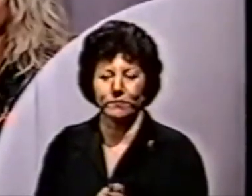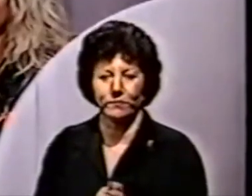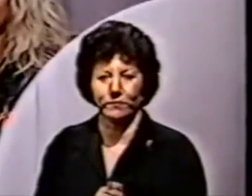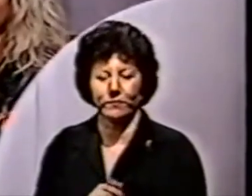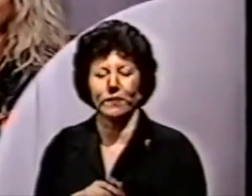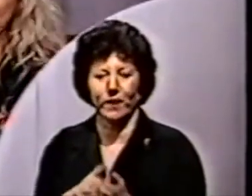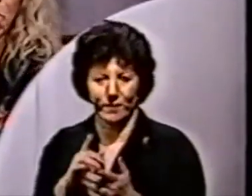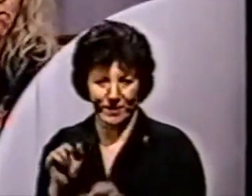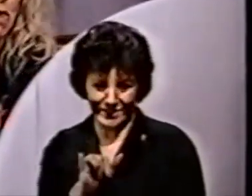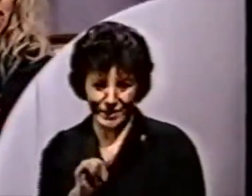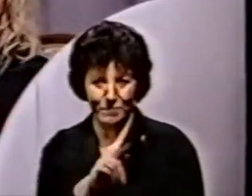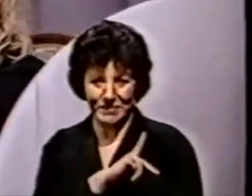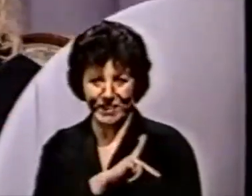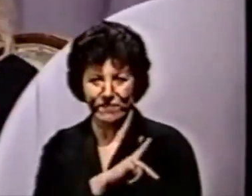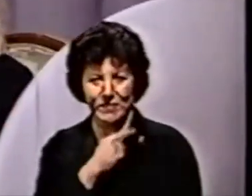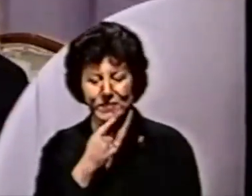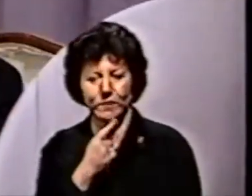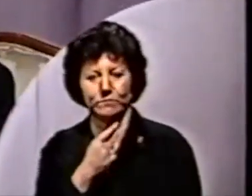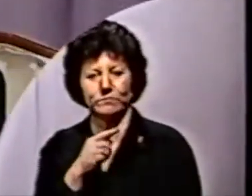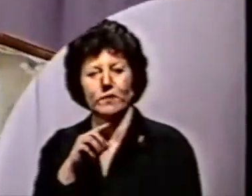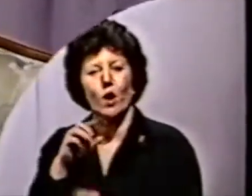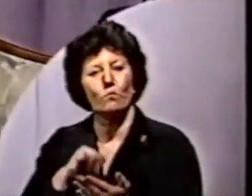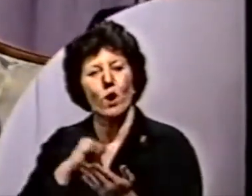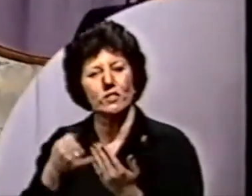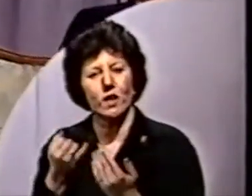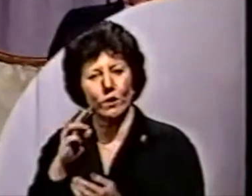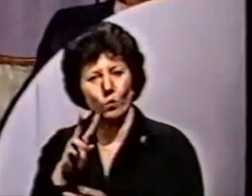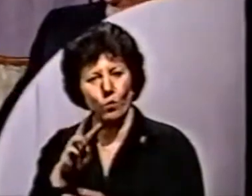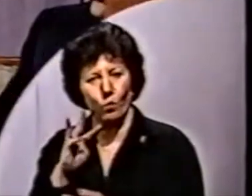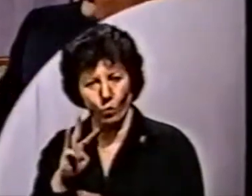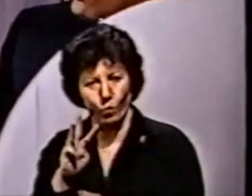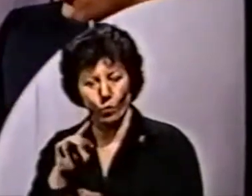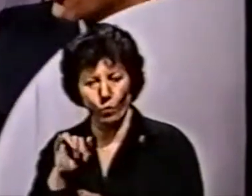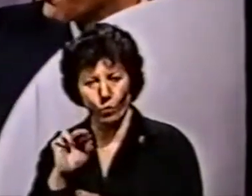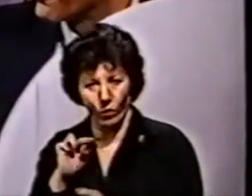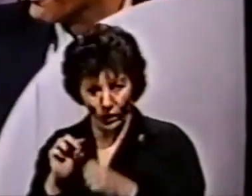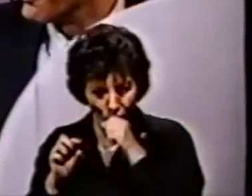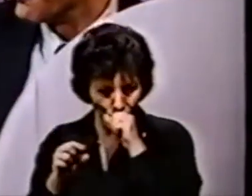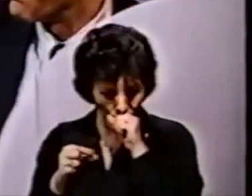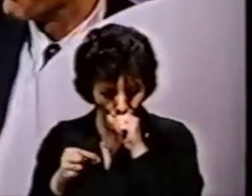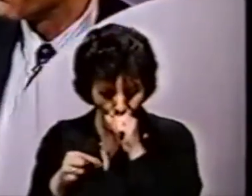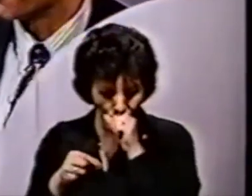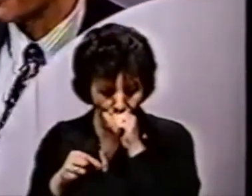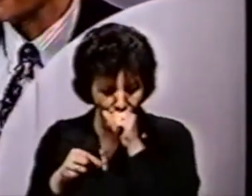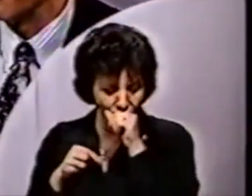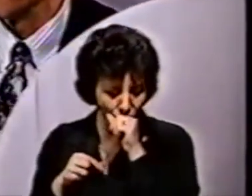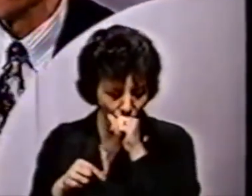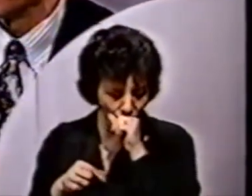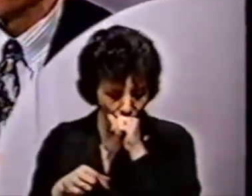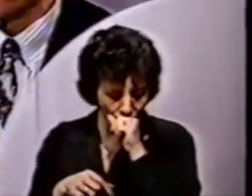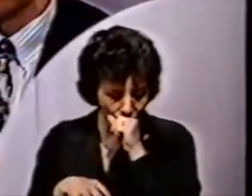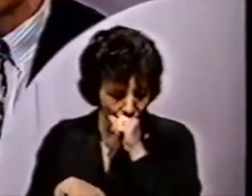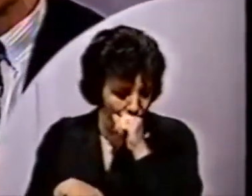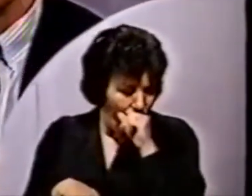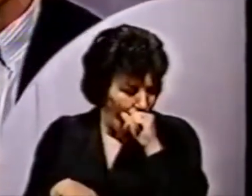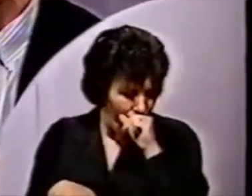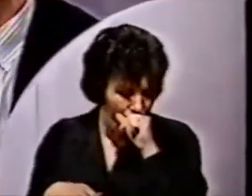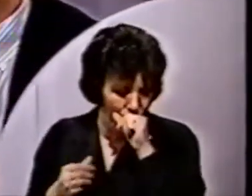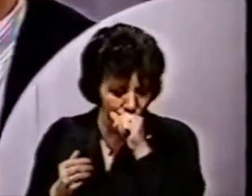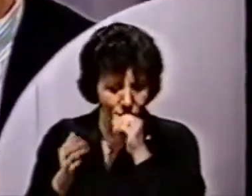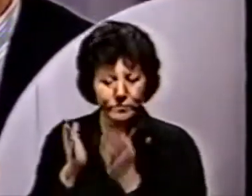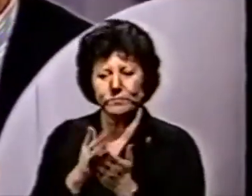As Kevin said, Project WIN is part of a larger group studying